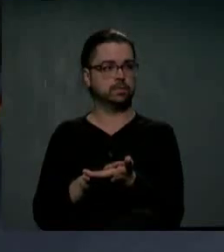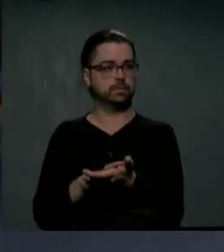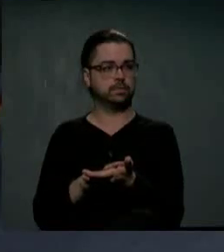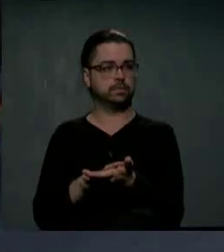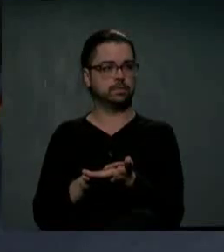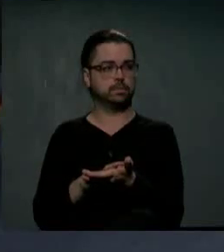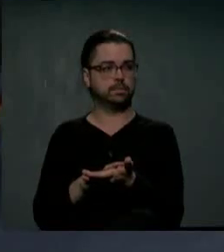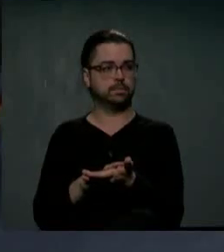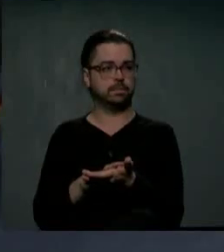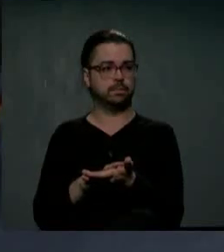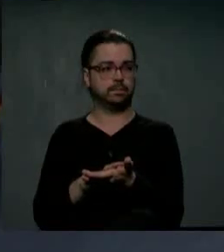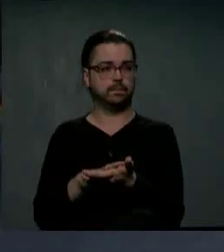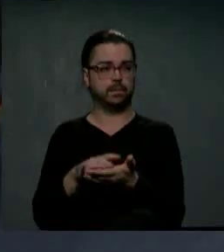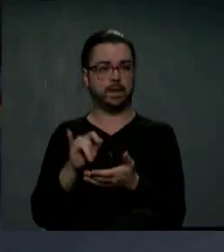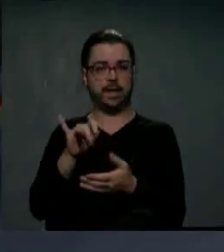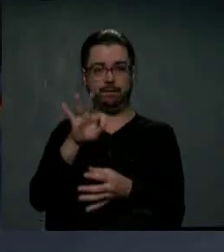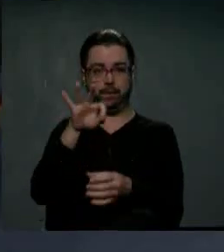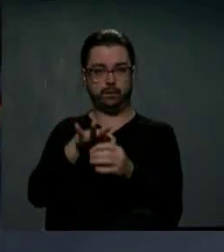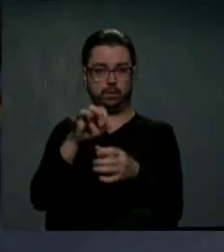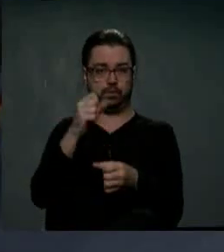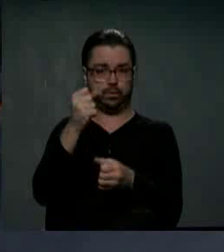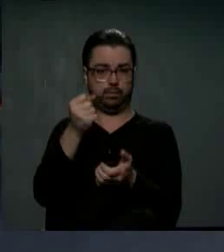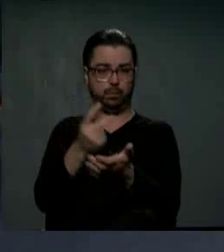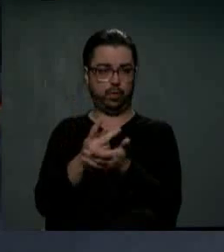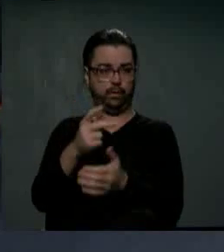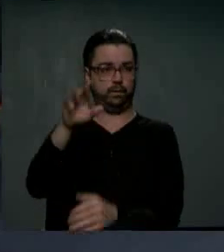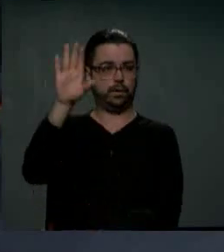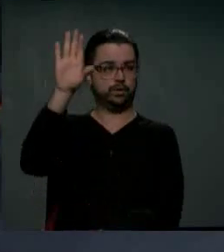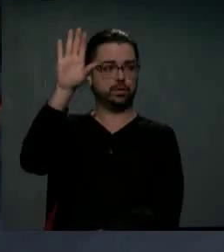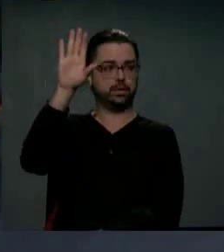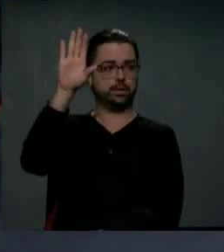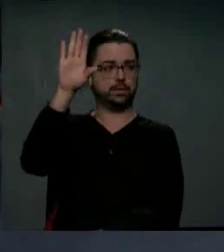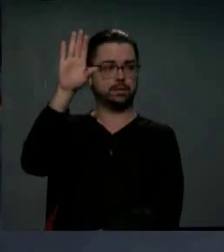So, have those approve, raise your hand.